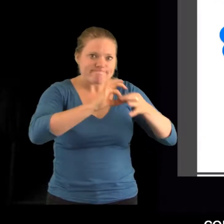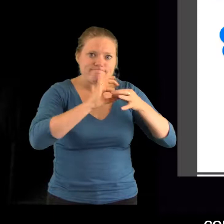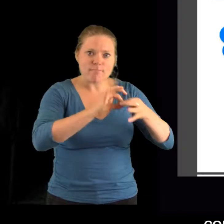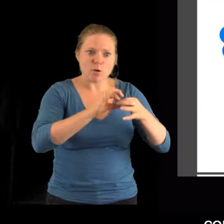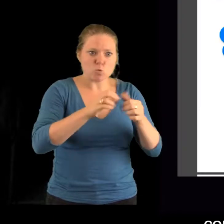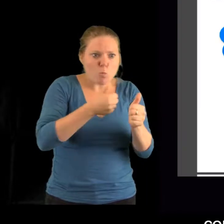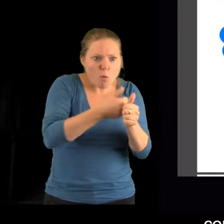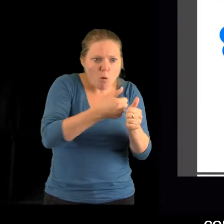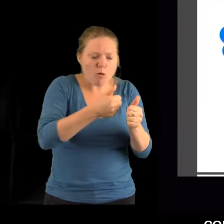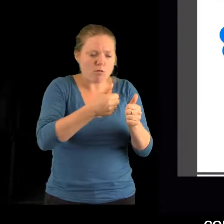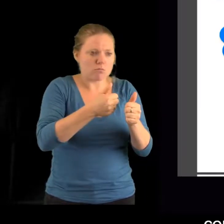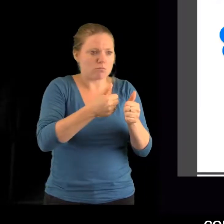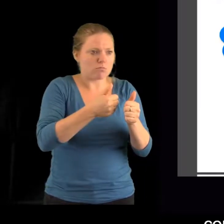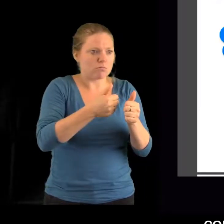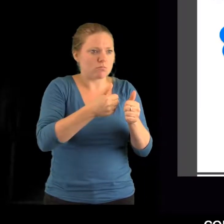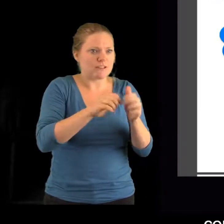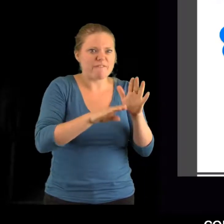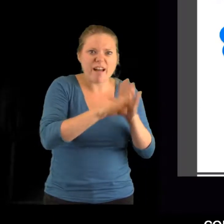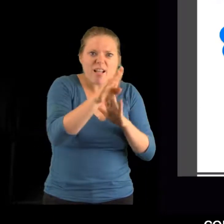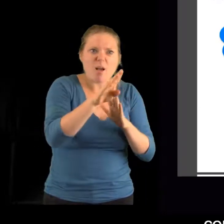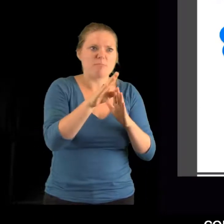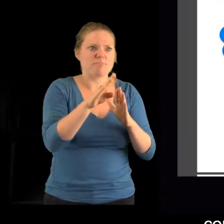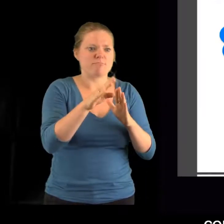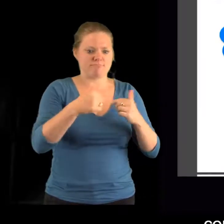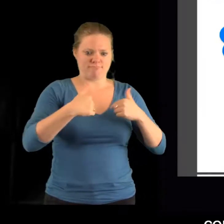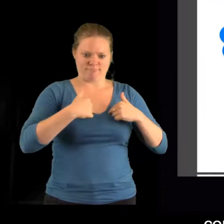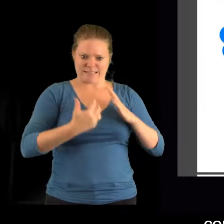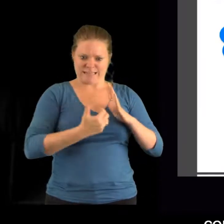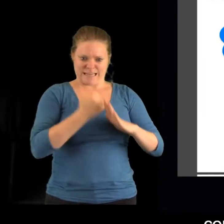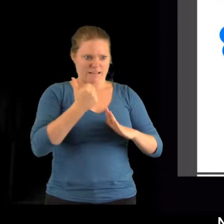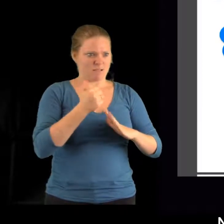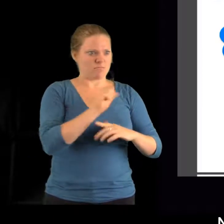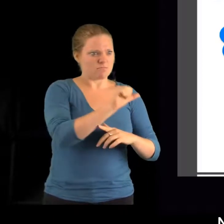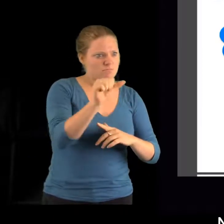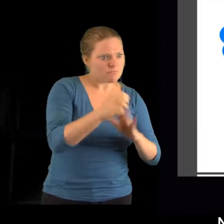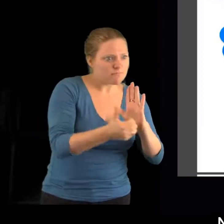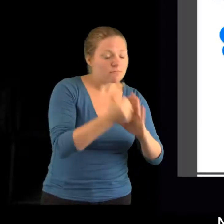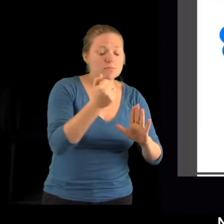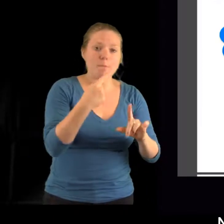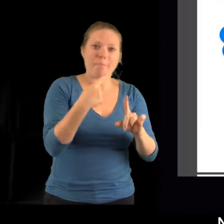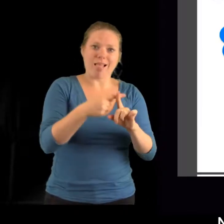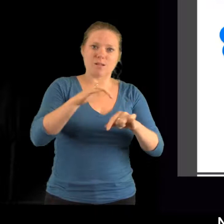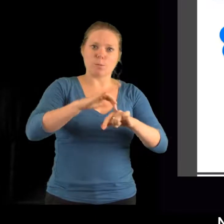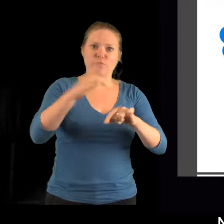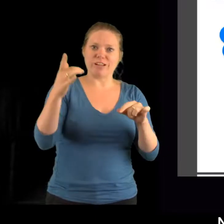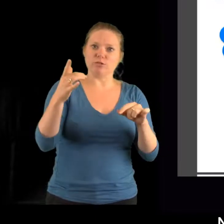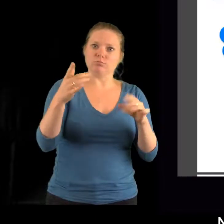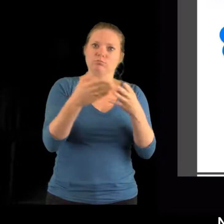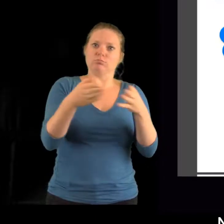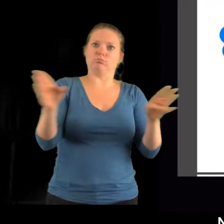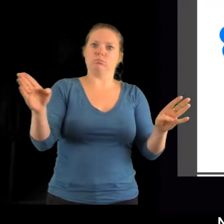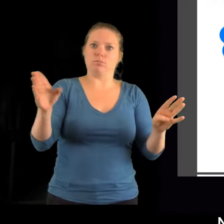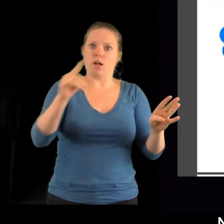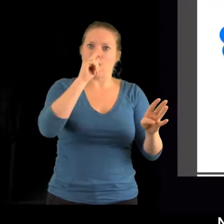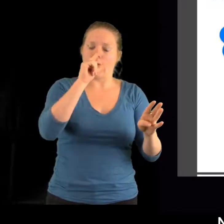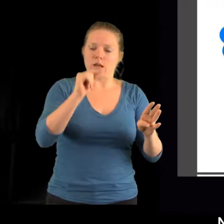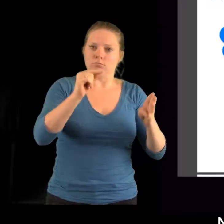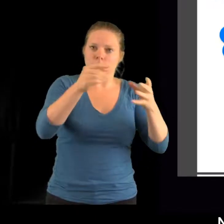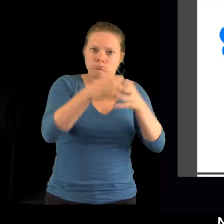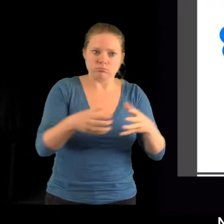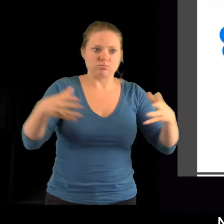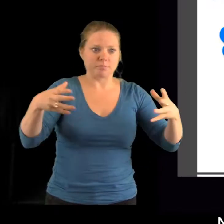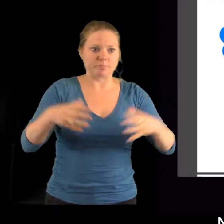to support and grow and develop the profession. Now, in order to become an